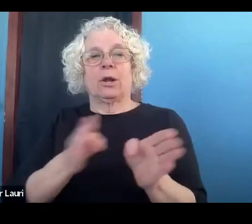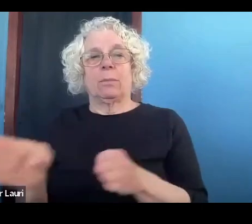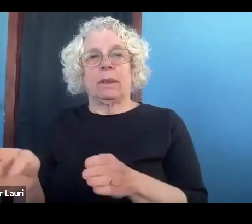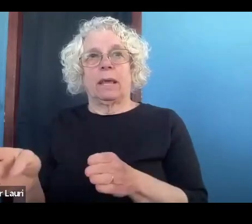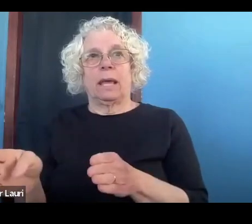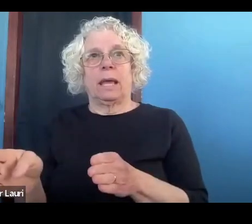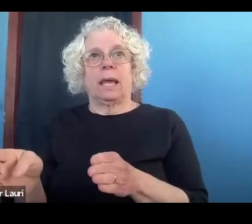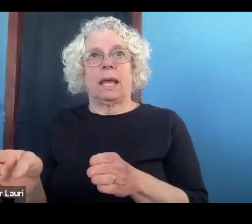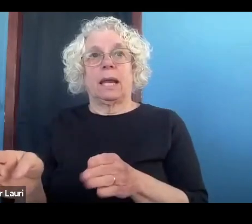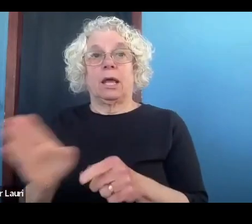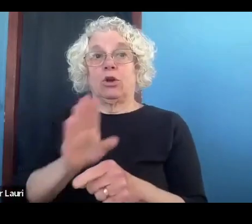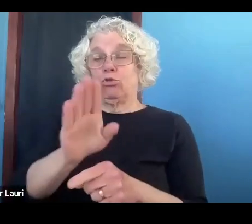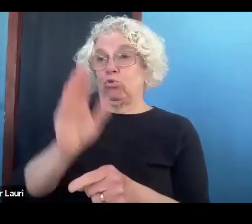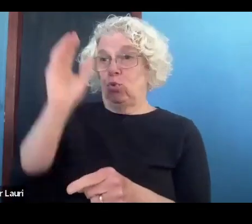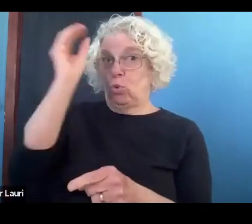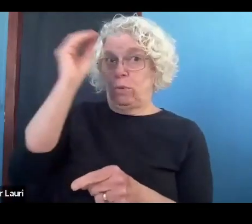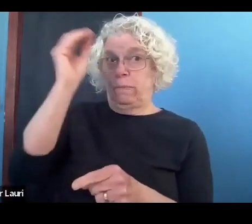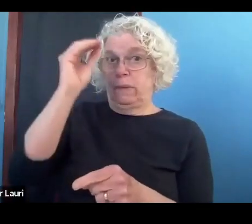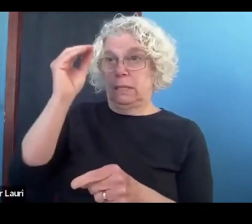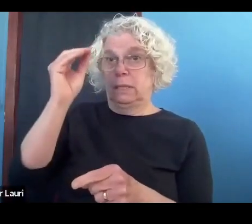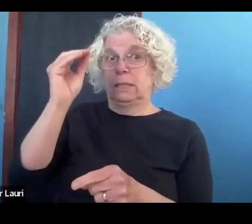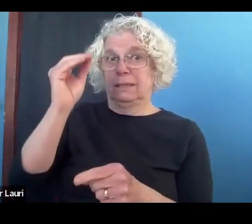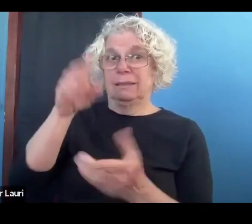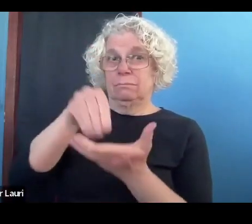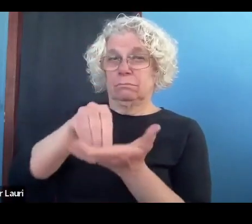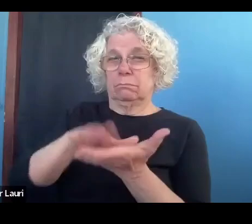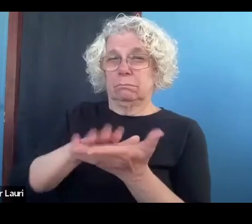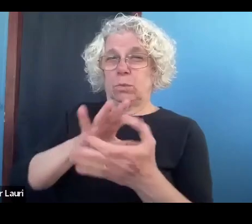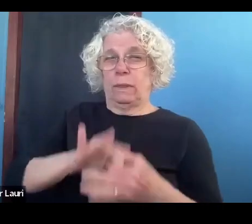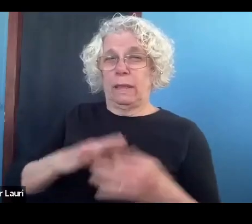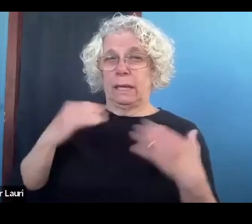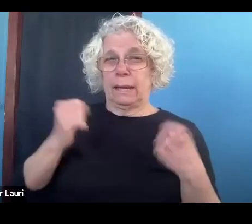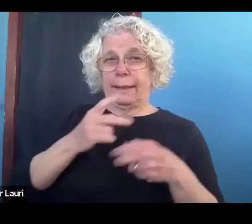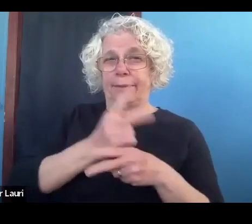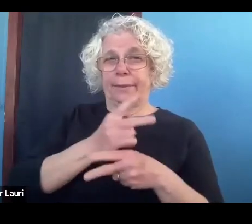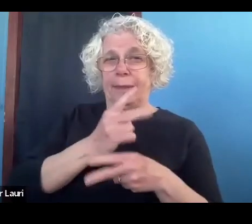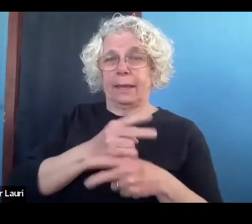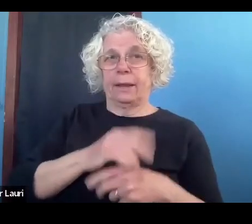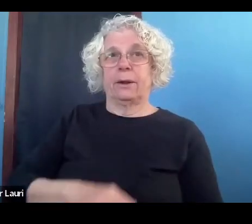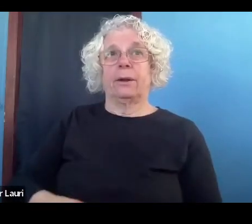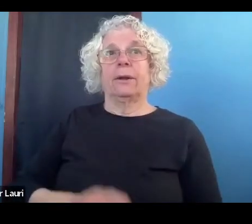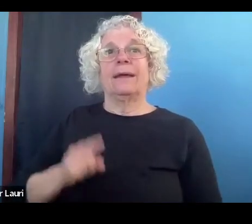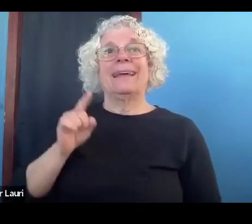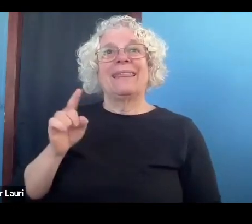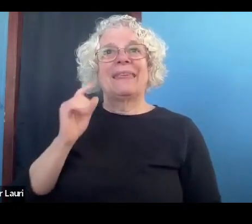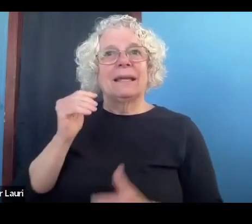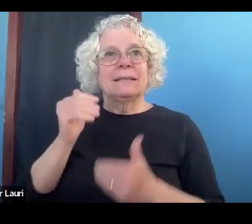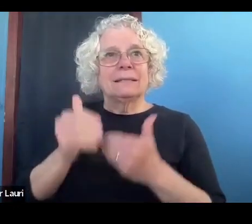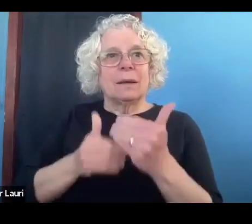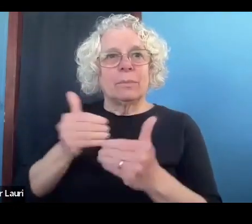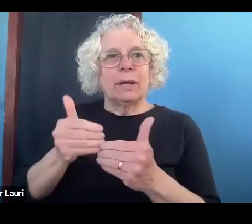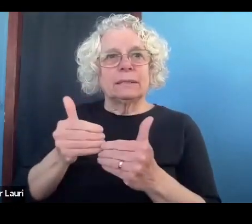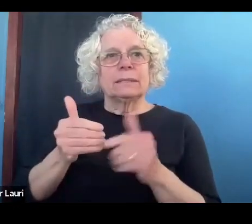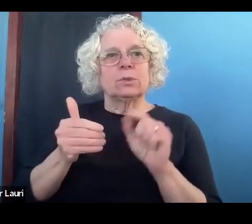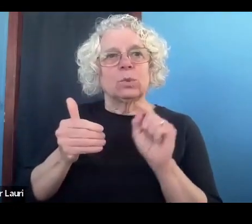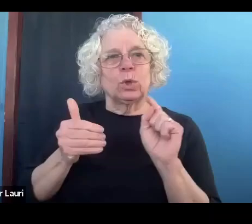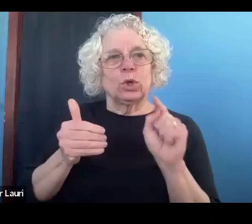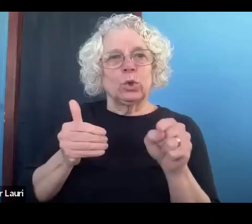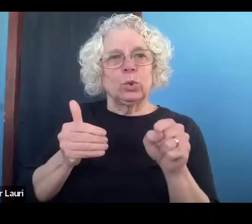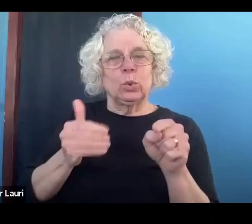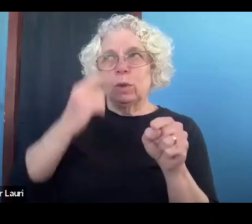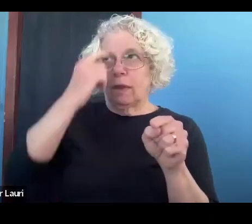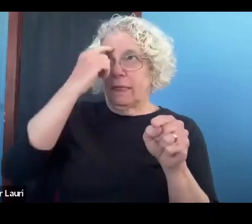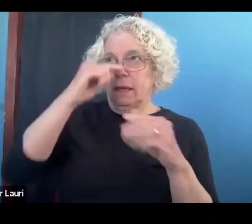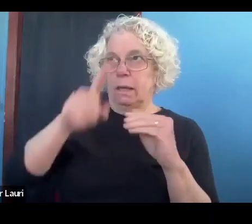heard when making decisions about healthcare. Advanced care planning is the process of preparing for a